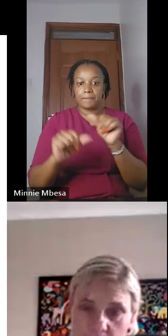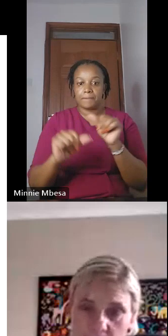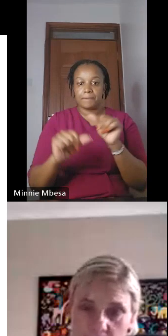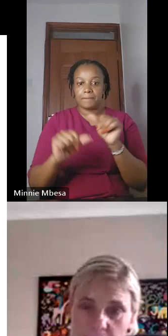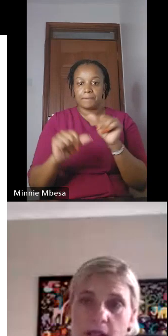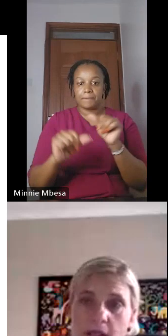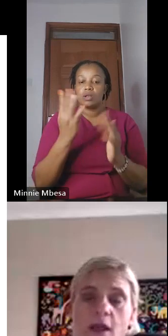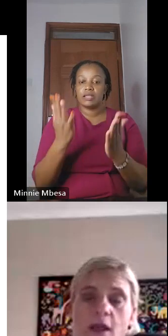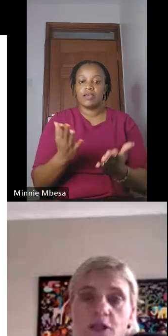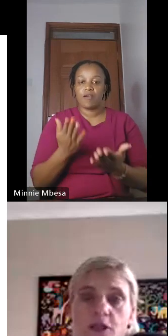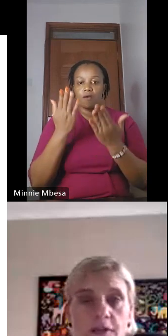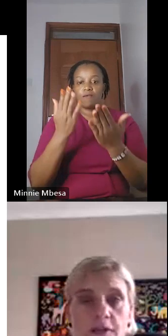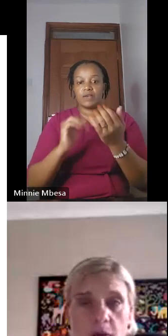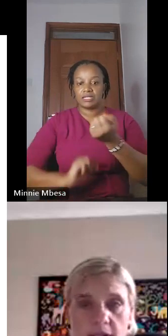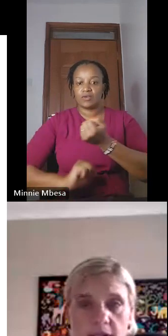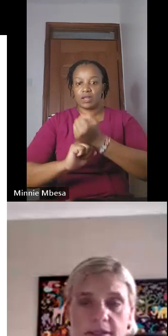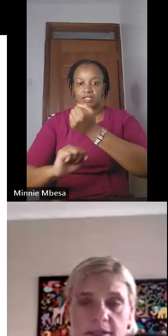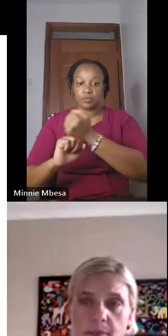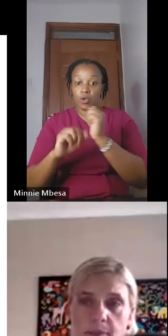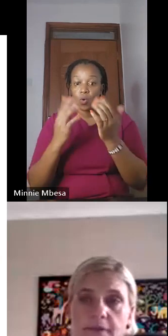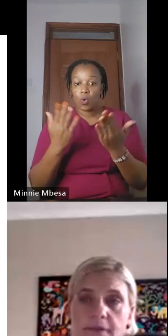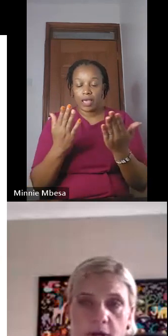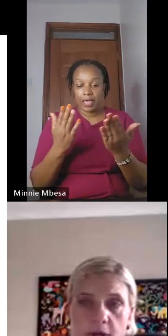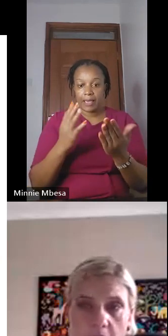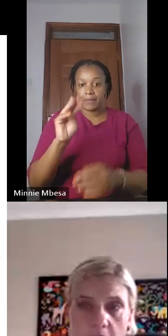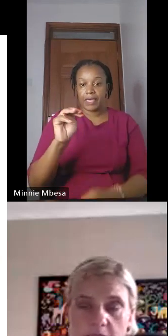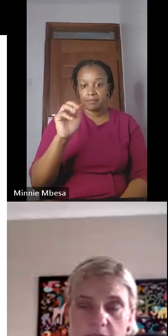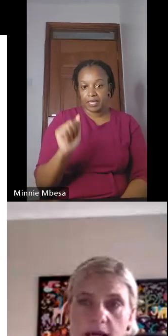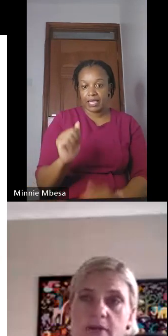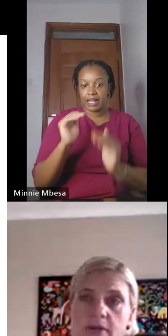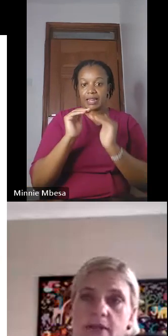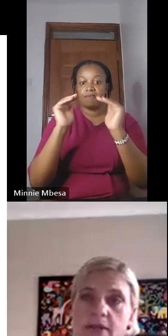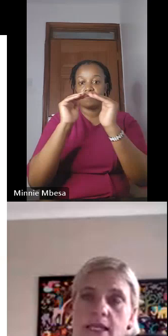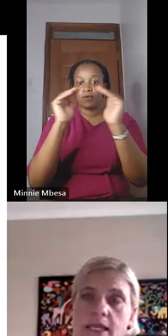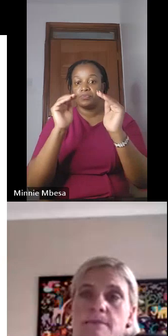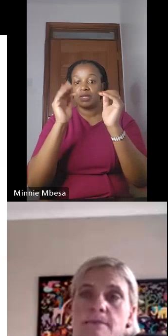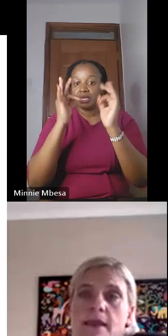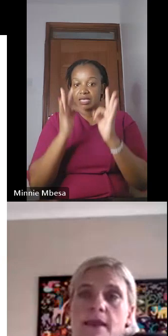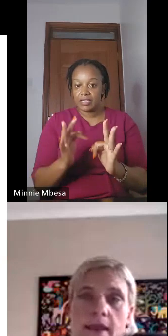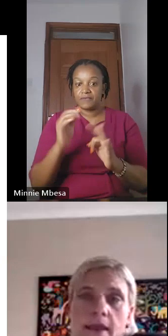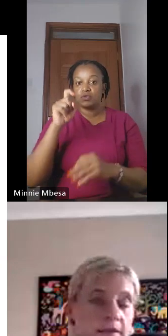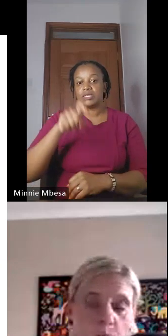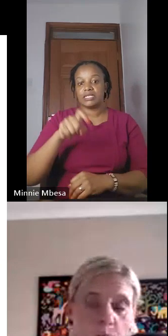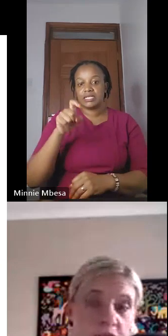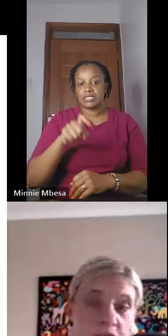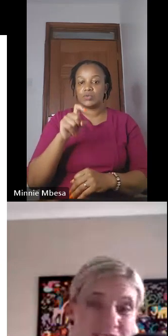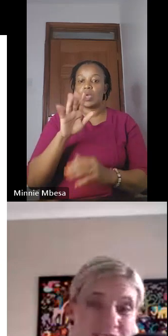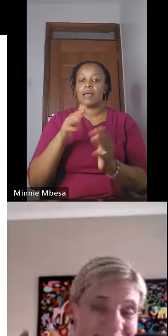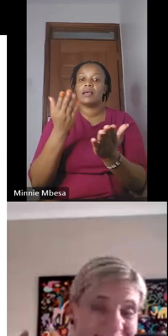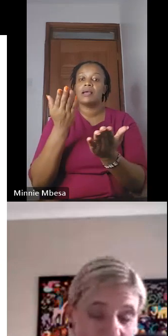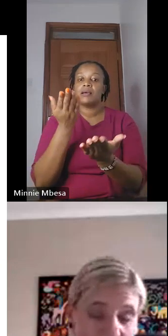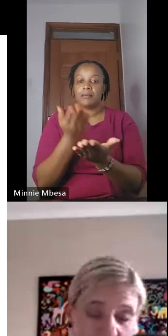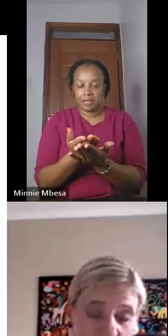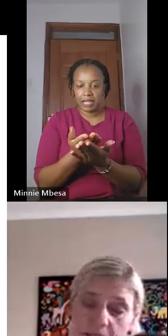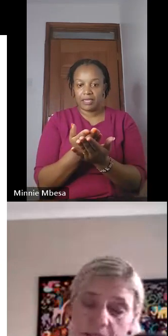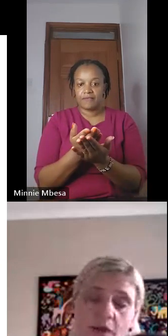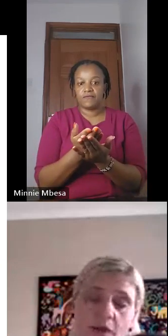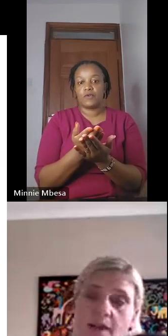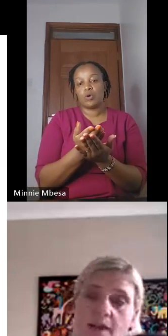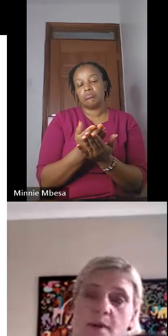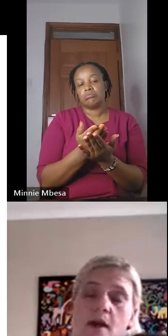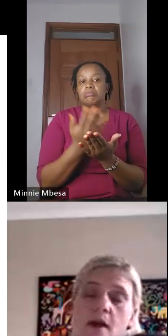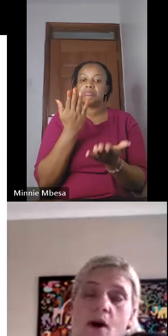master's level. So if you were wanting to apply for an undergraduate degree, a postgraduate